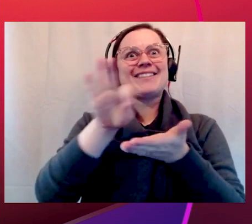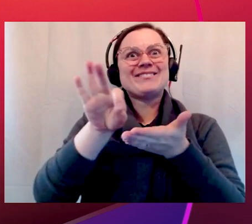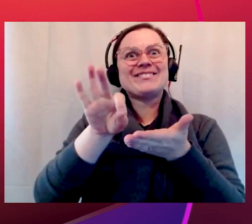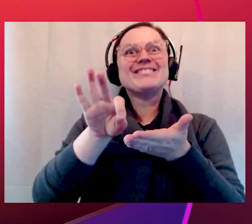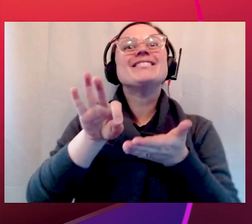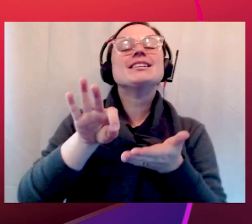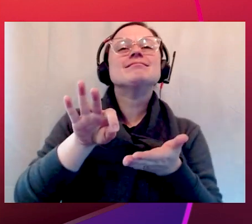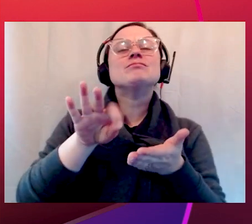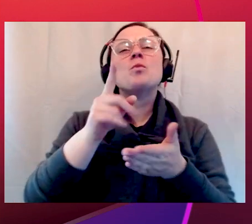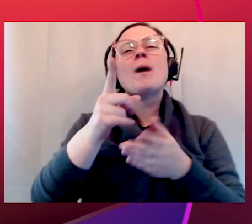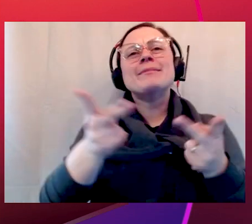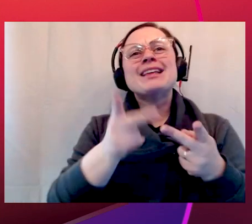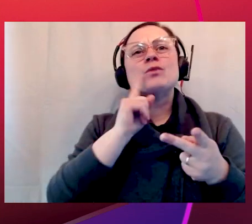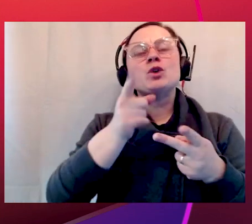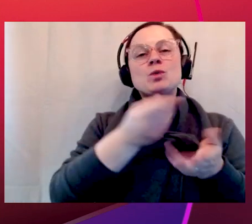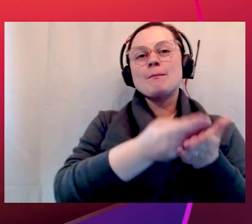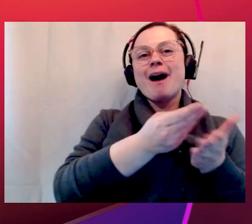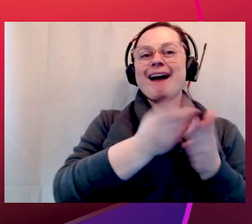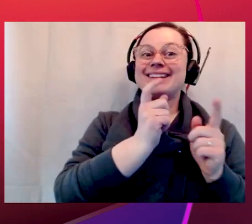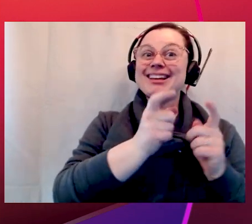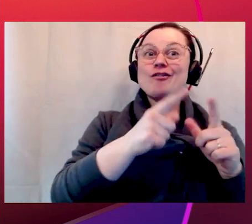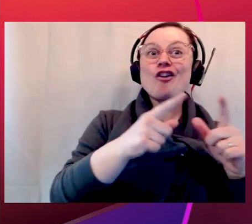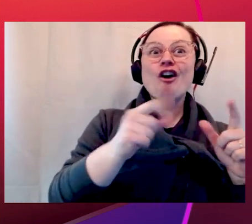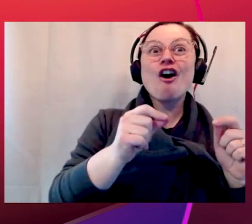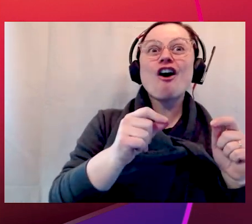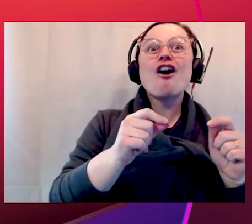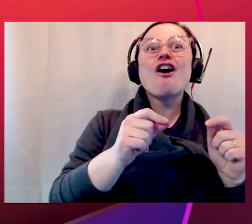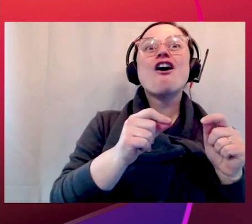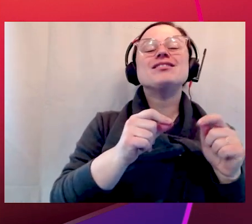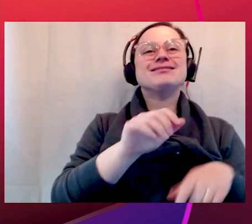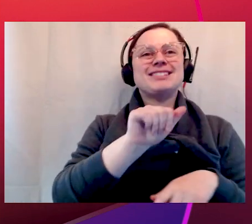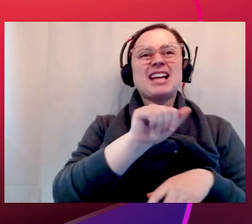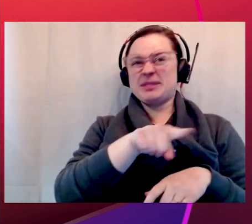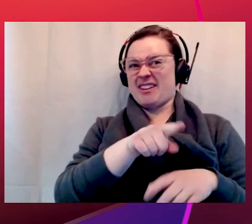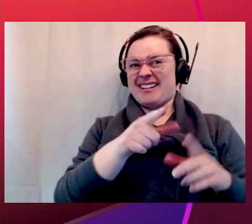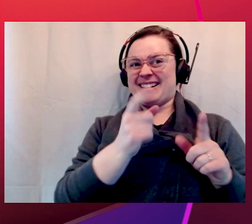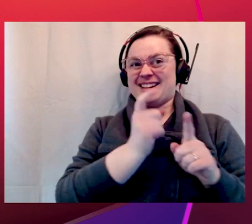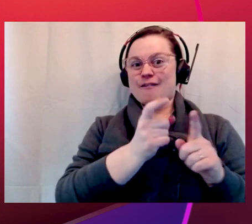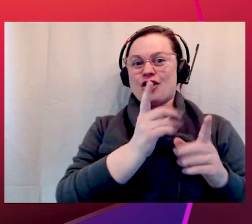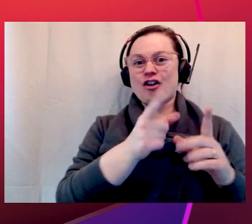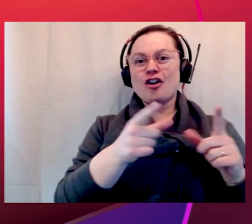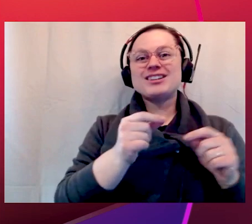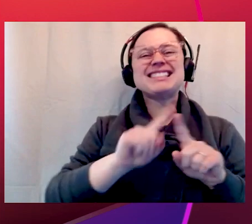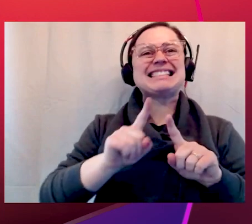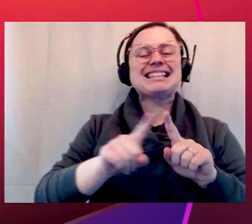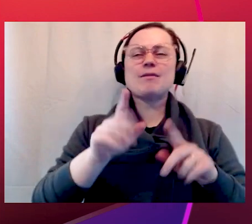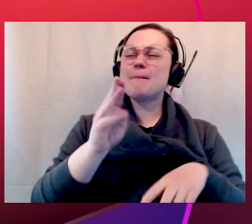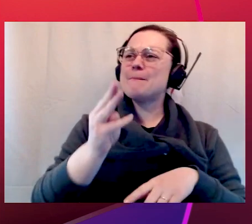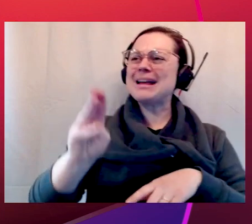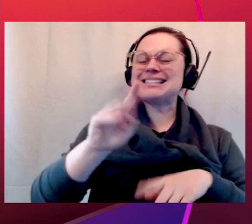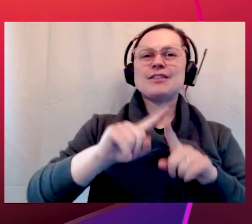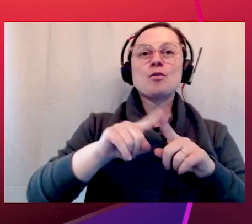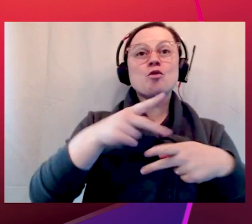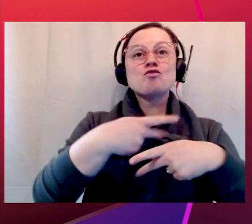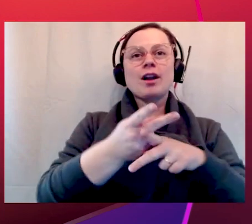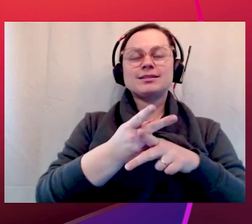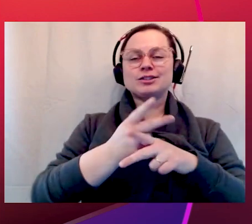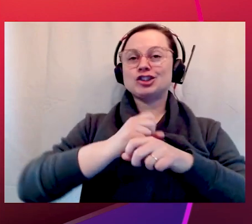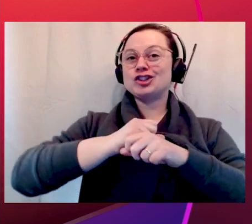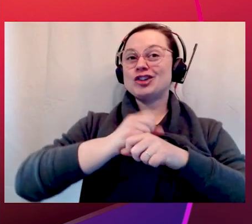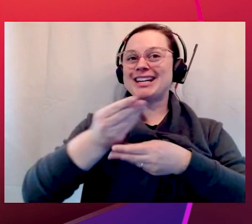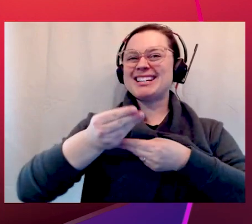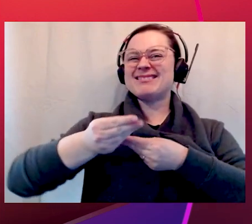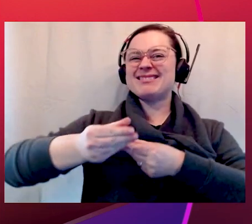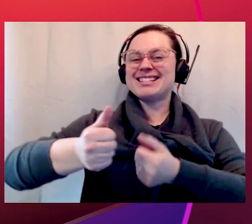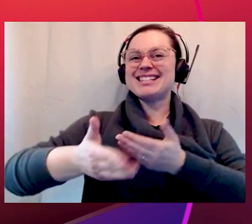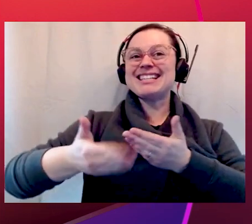team to buy Amazon gift cards, providing access to millions of products and the security and ease that comes from Amazon's